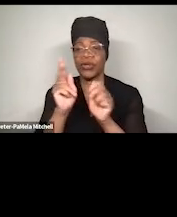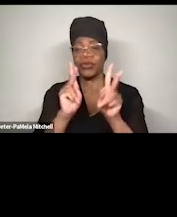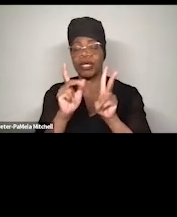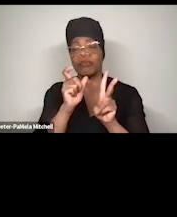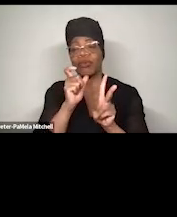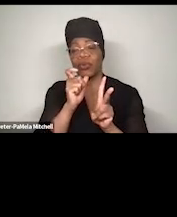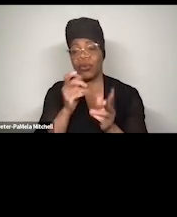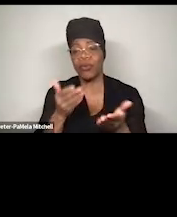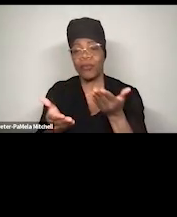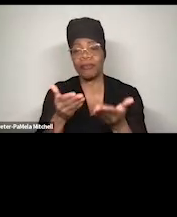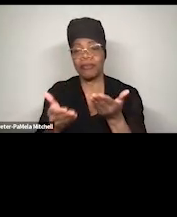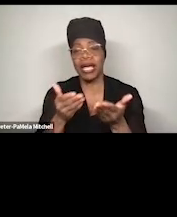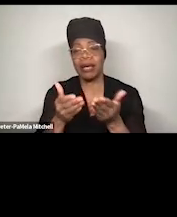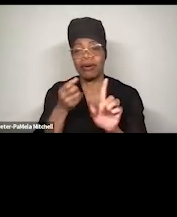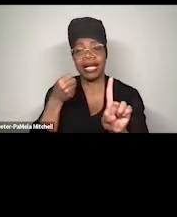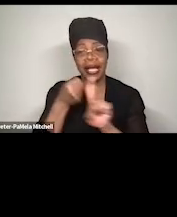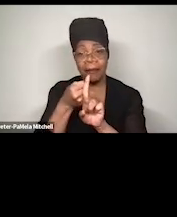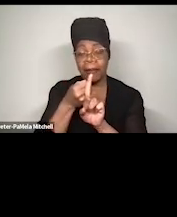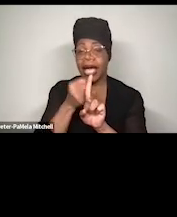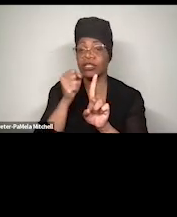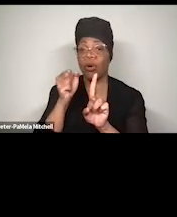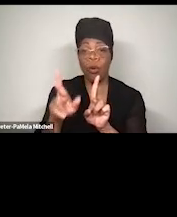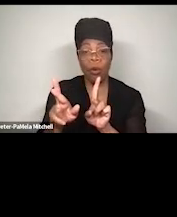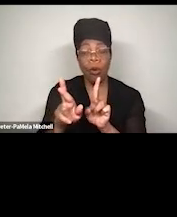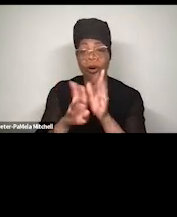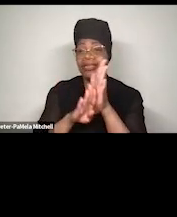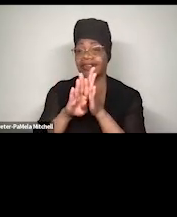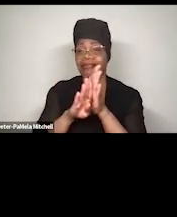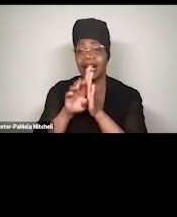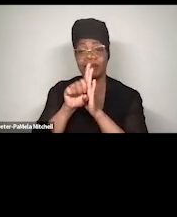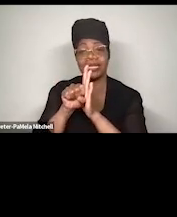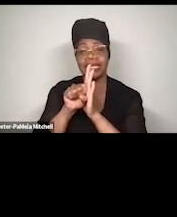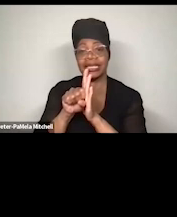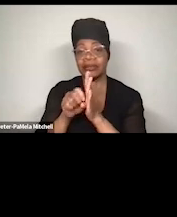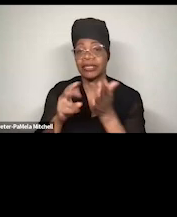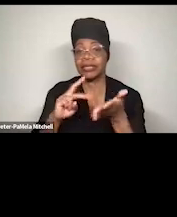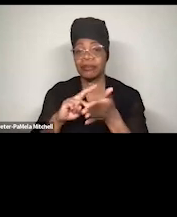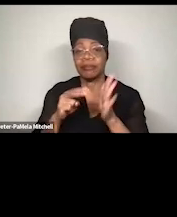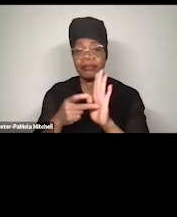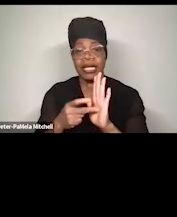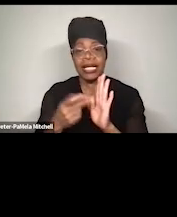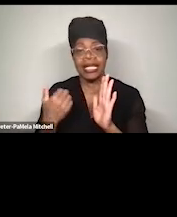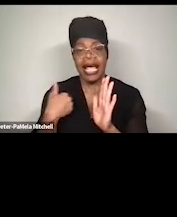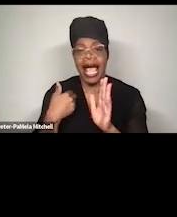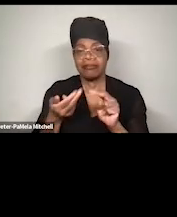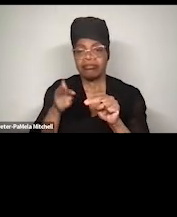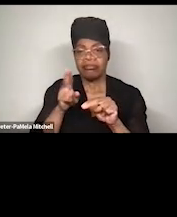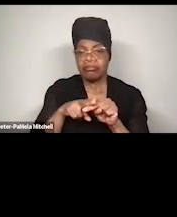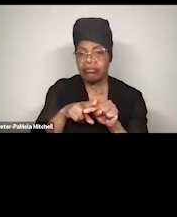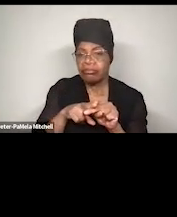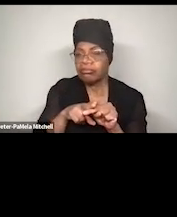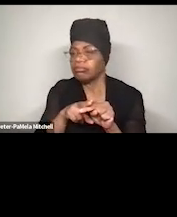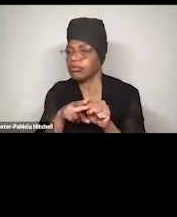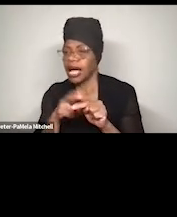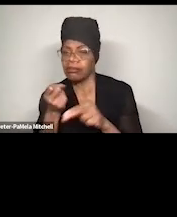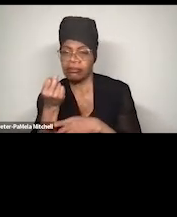think may be impacted or developing some symptoms is there's kind of an increase in unusual thoughts or